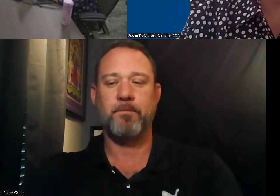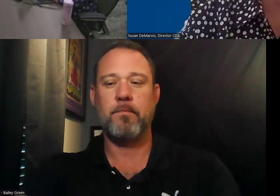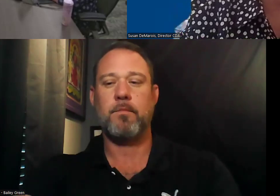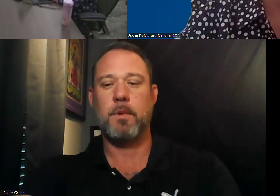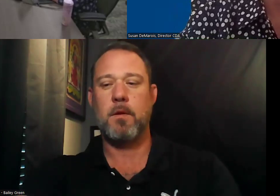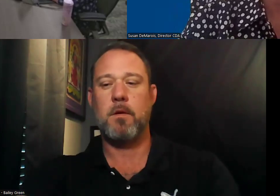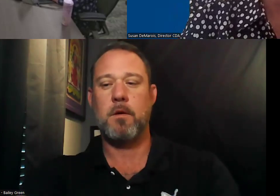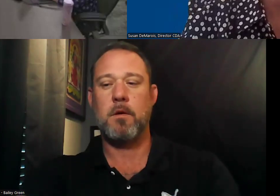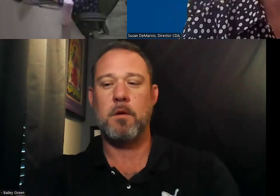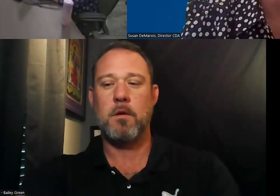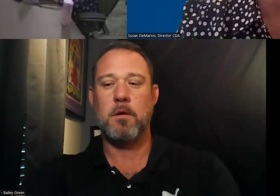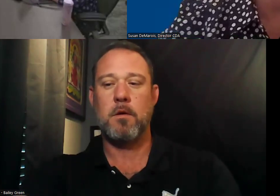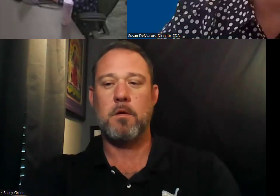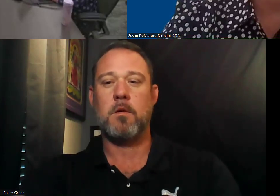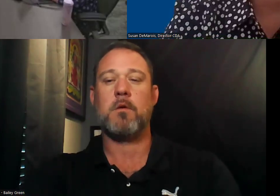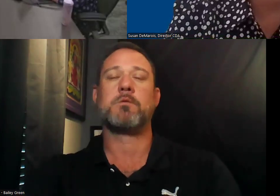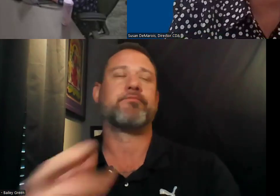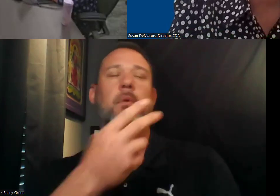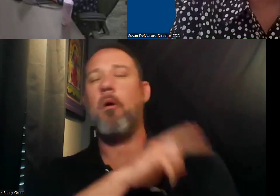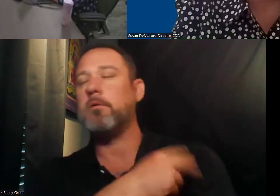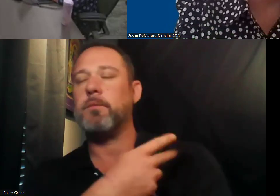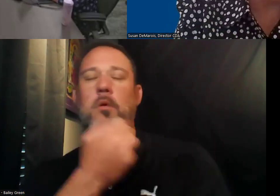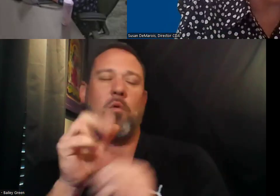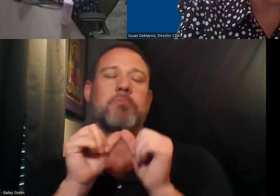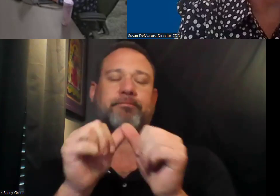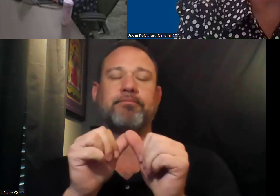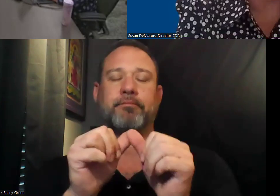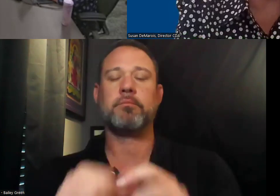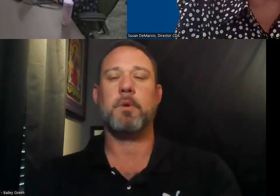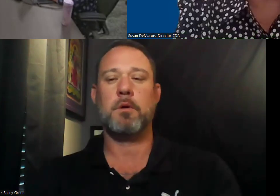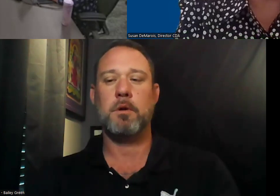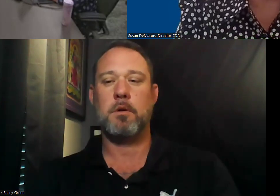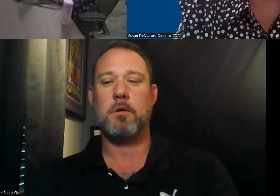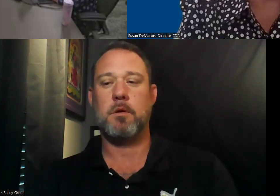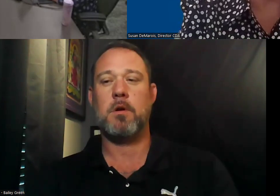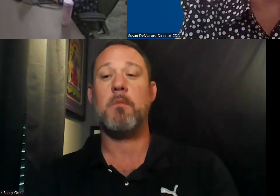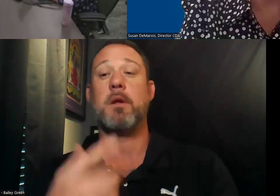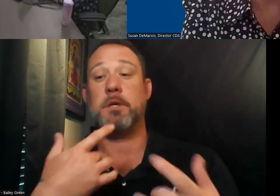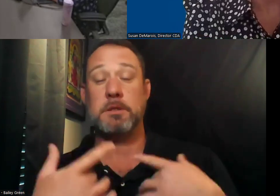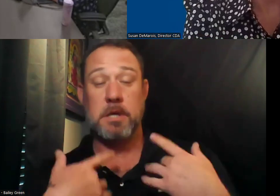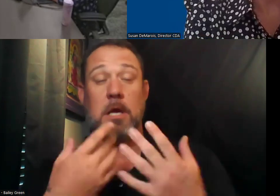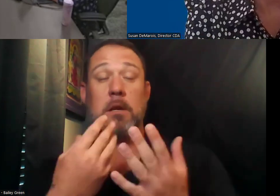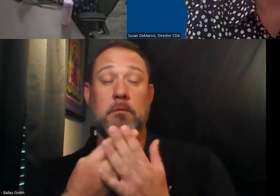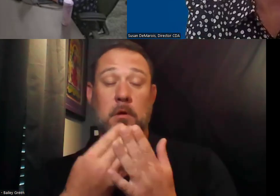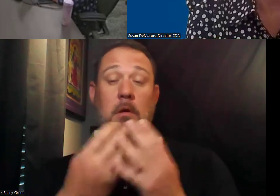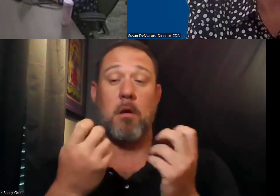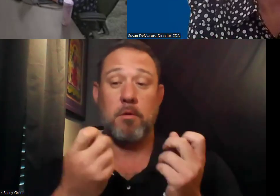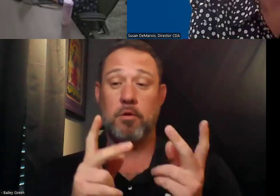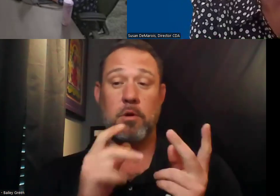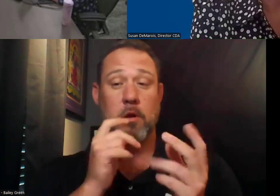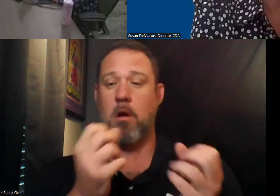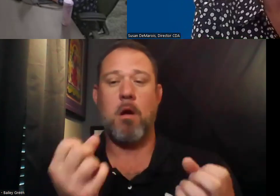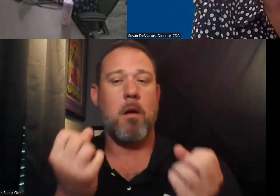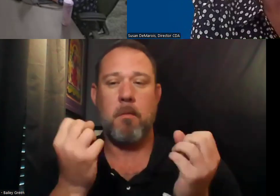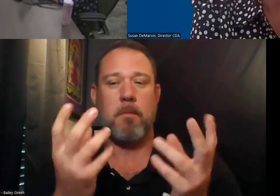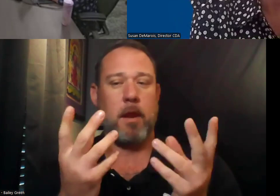hospital or long-term care placement. So more to come on that, but it is an exciting funding opportunity and there aren't many of